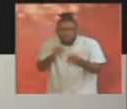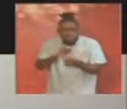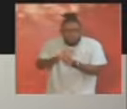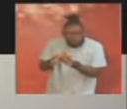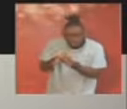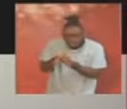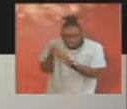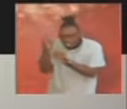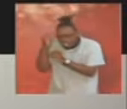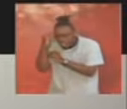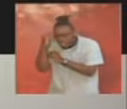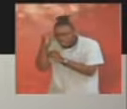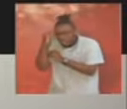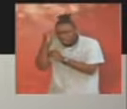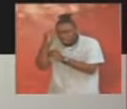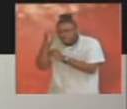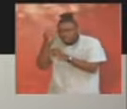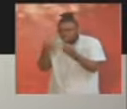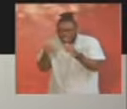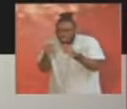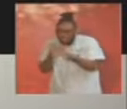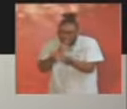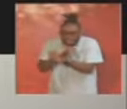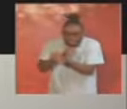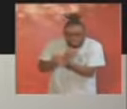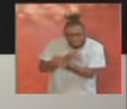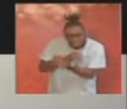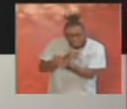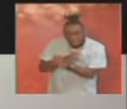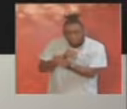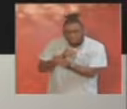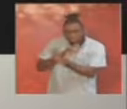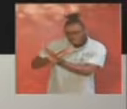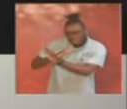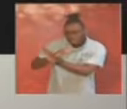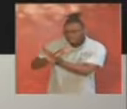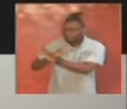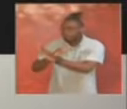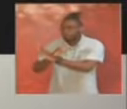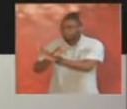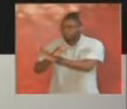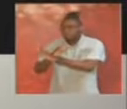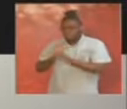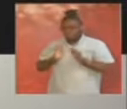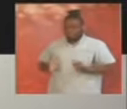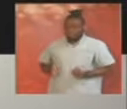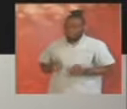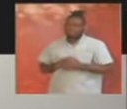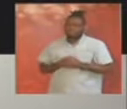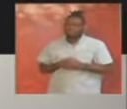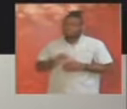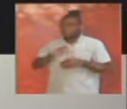flowing around your system. So the responses that most persons would have, in fact, all persons would have